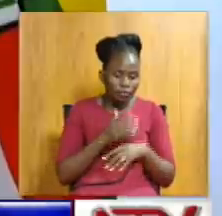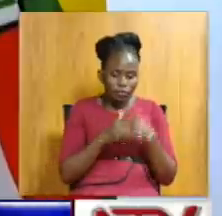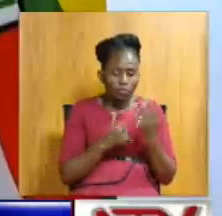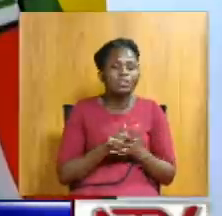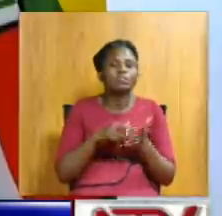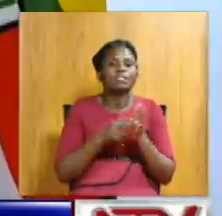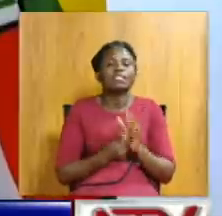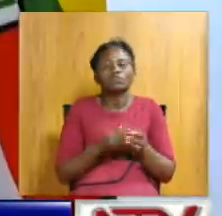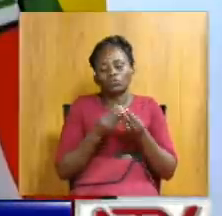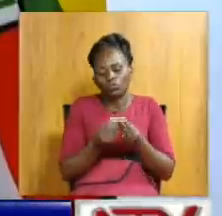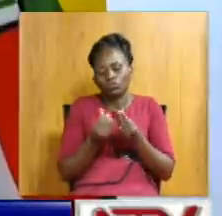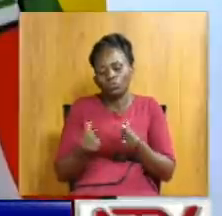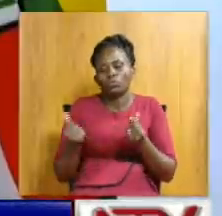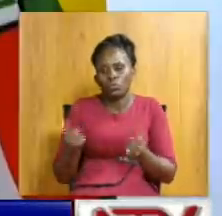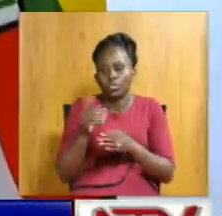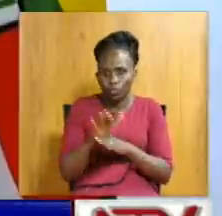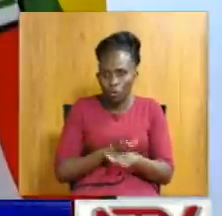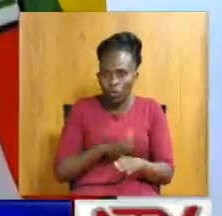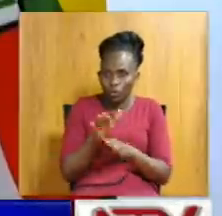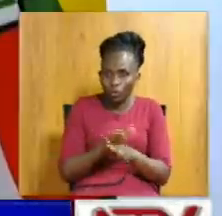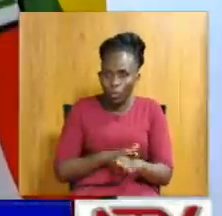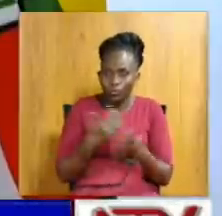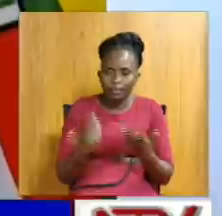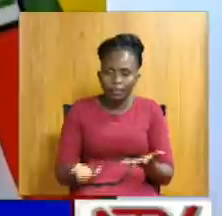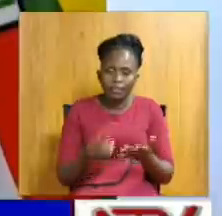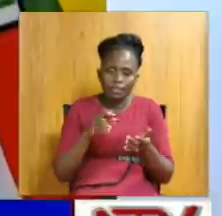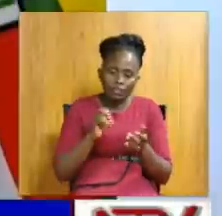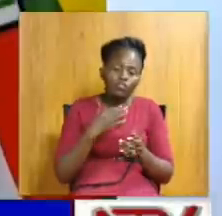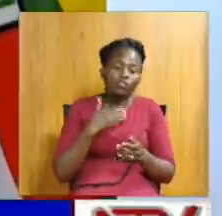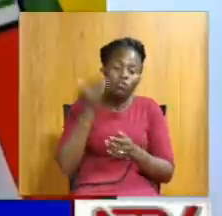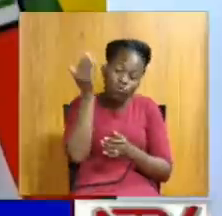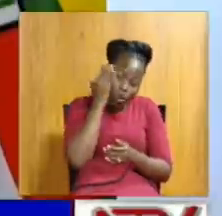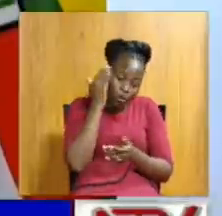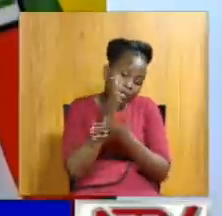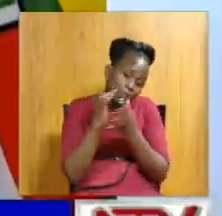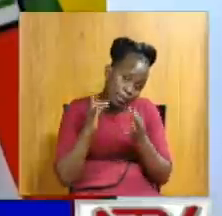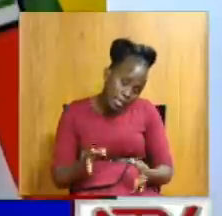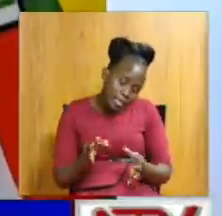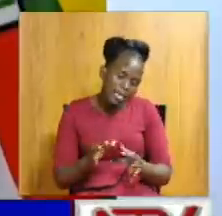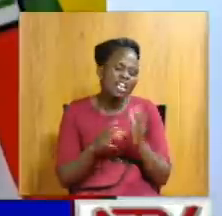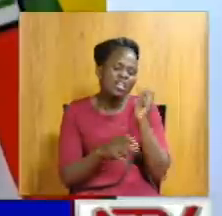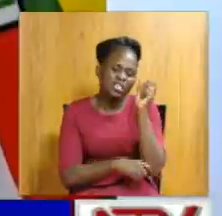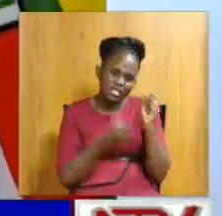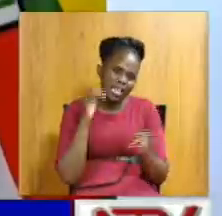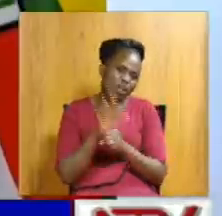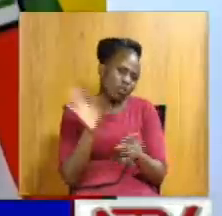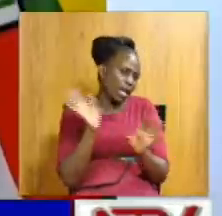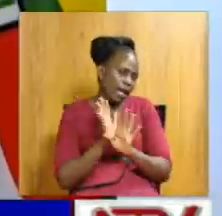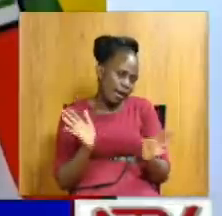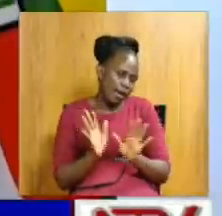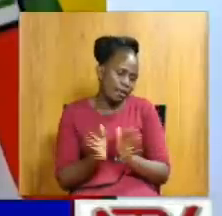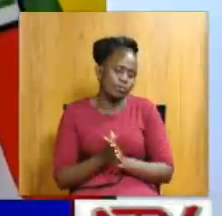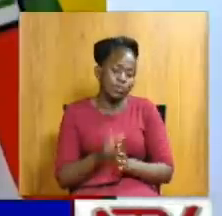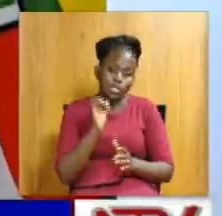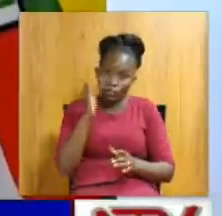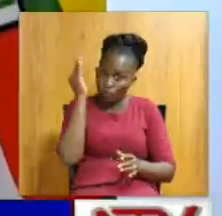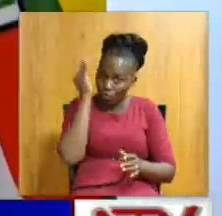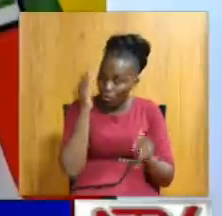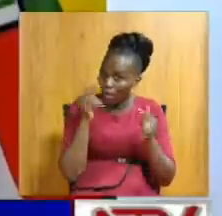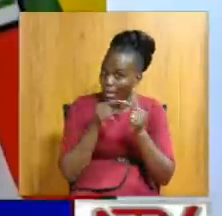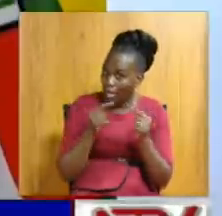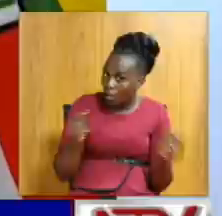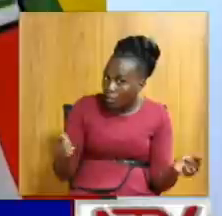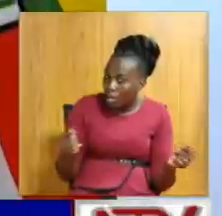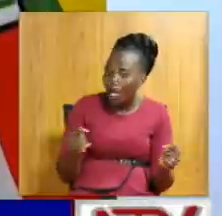be addressed. Chijomanyi, Chinyagabitono. The enemy, once you know